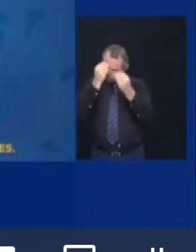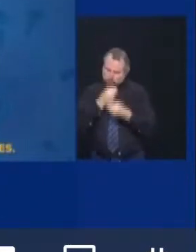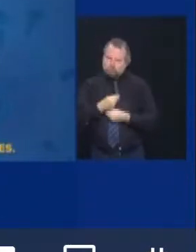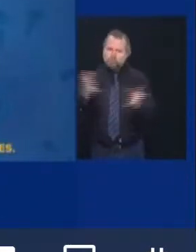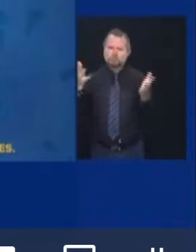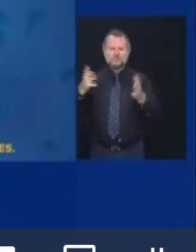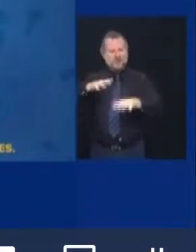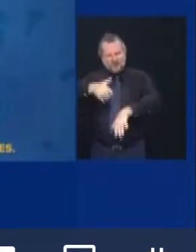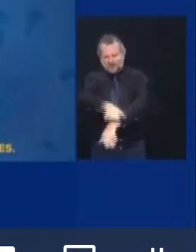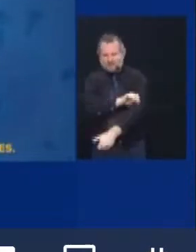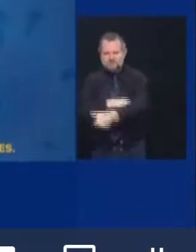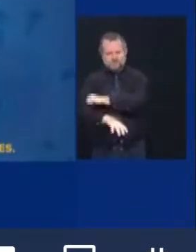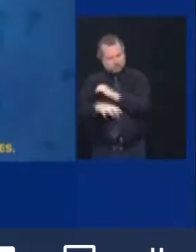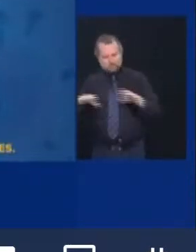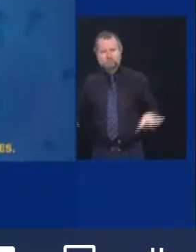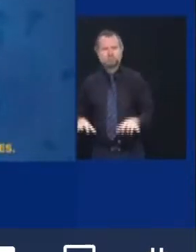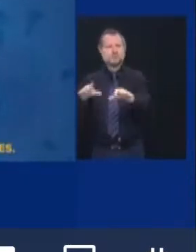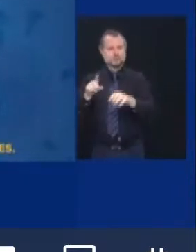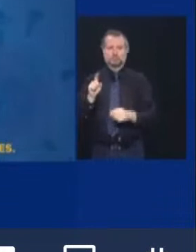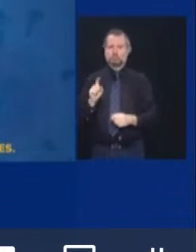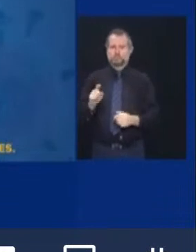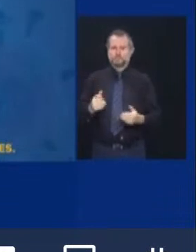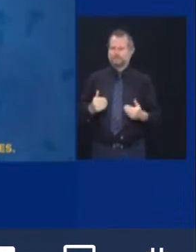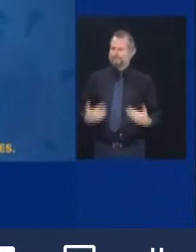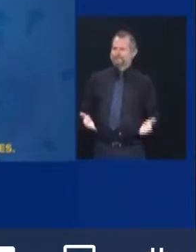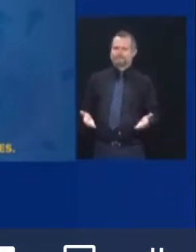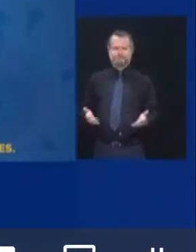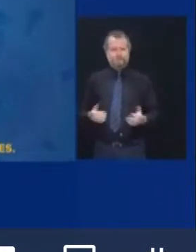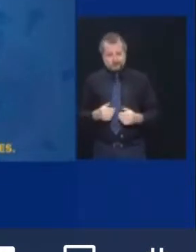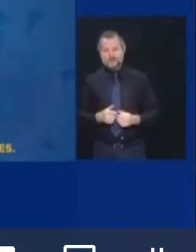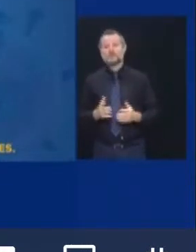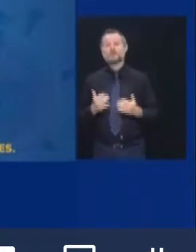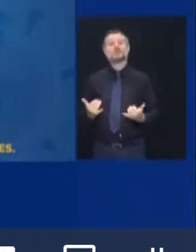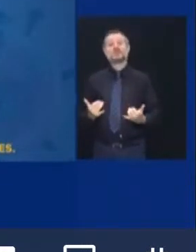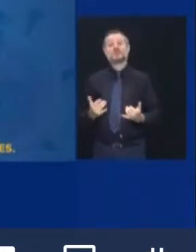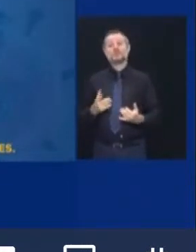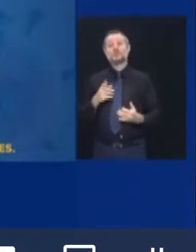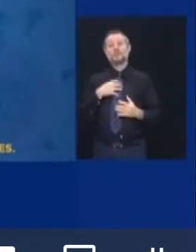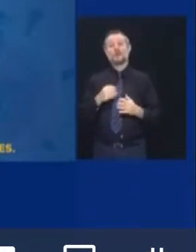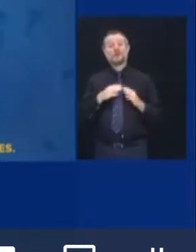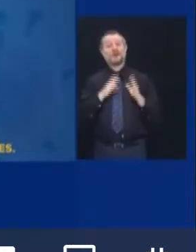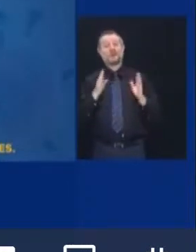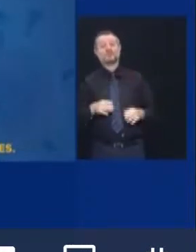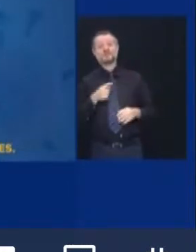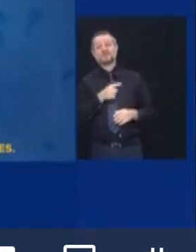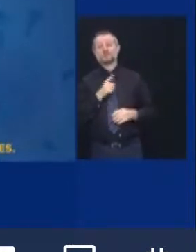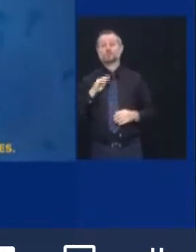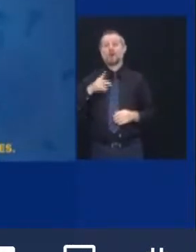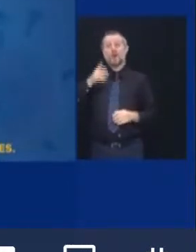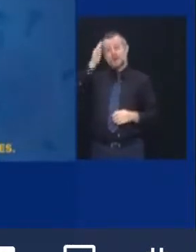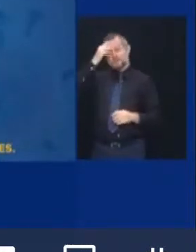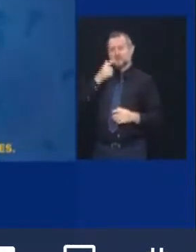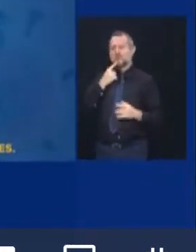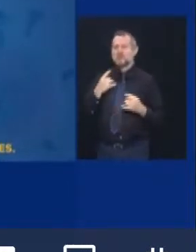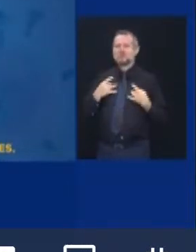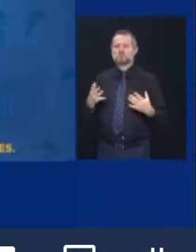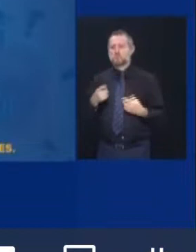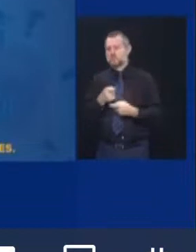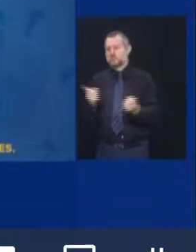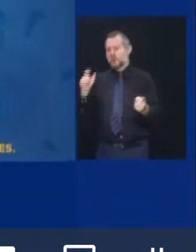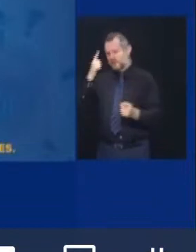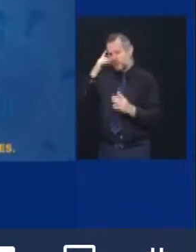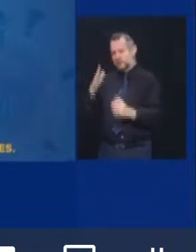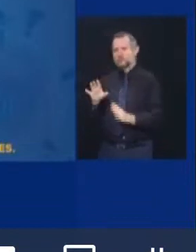active role in the leadership. Here, the White House literally said, it's up to the governors. It's up to the